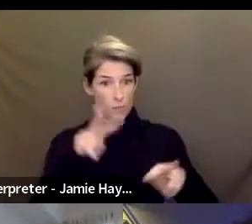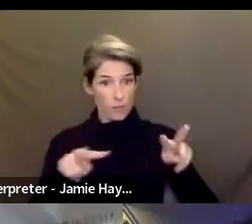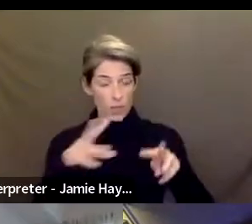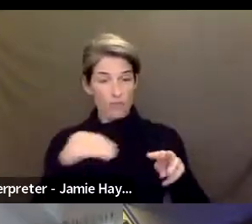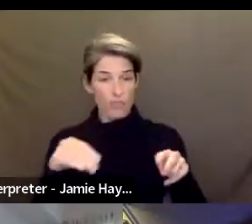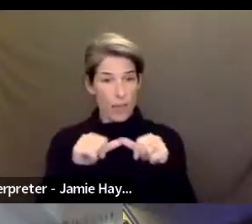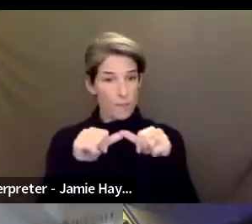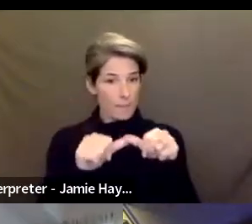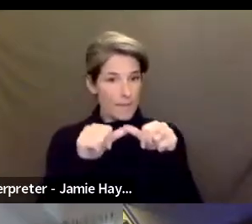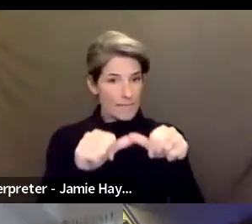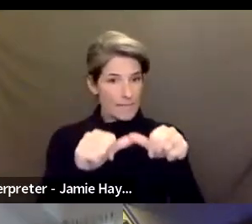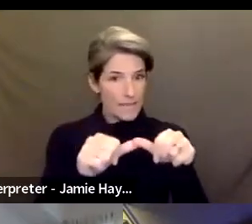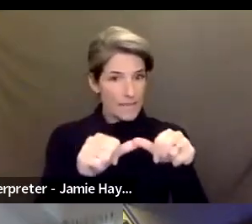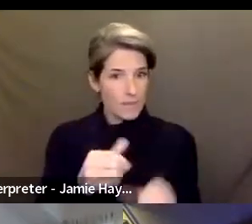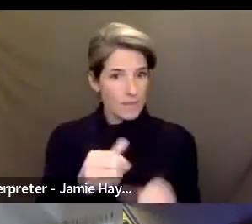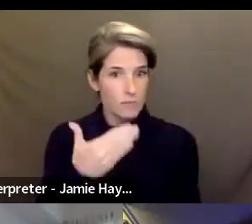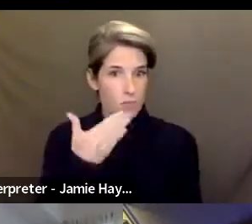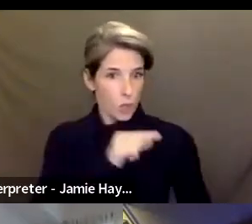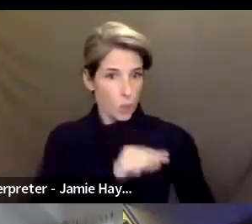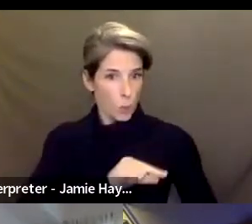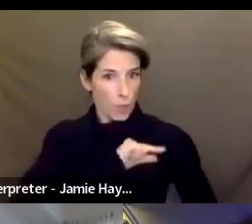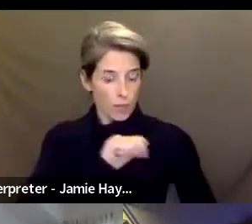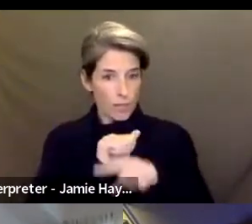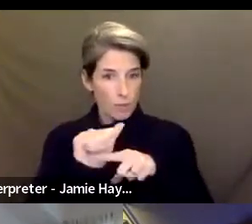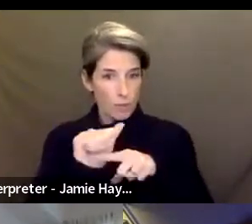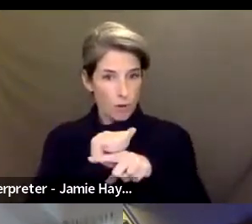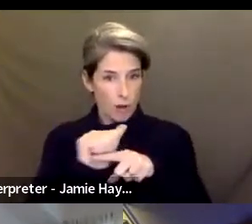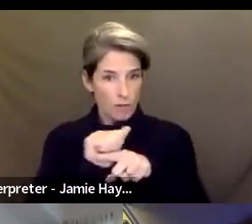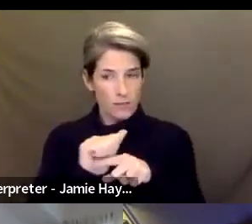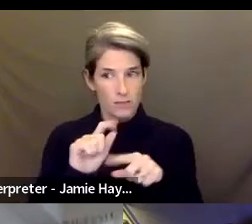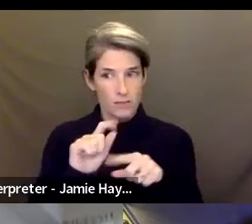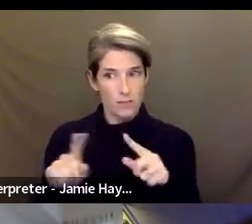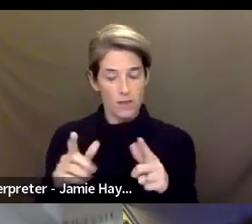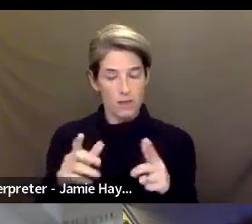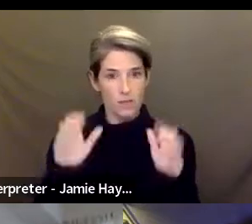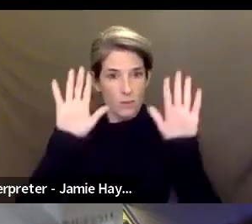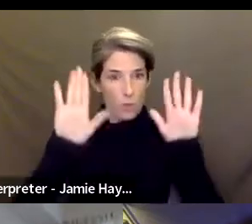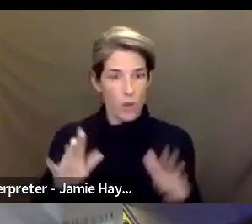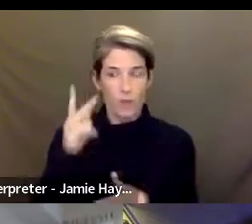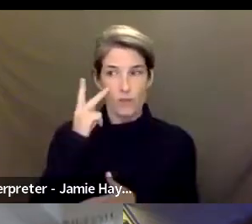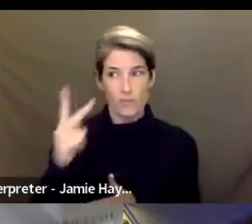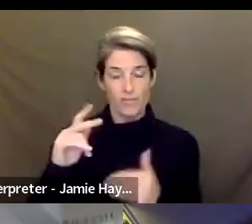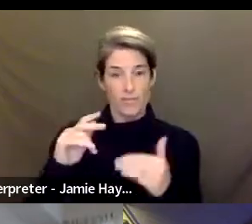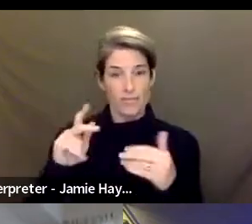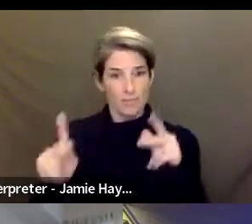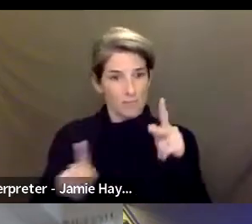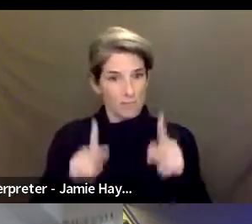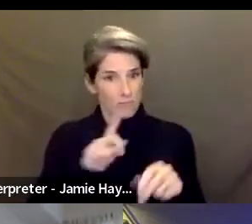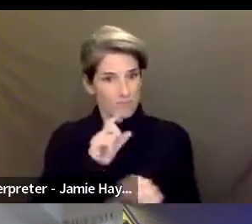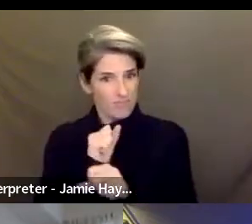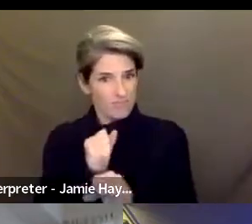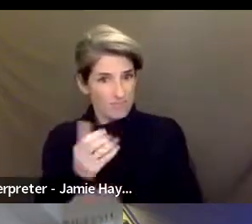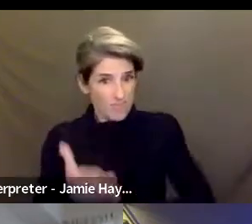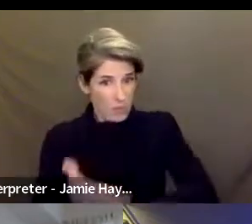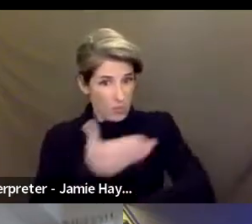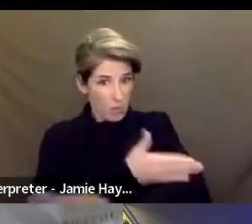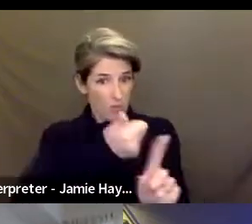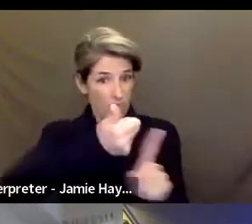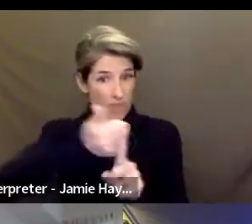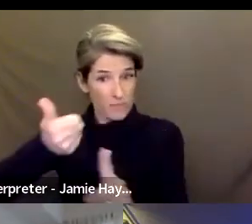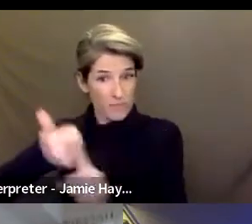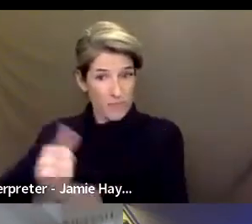it's been really, really wonderful to see the ways in which people are doing the work on their own.